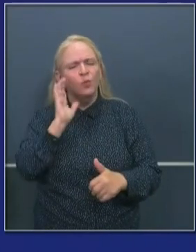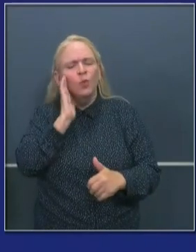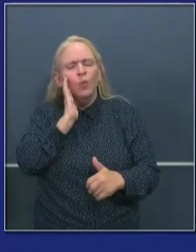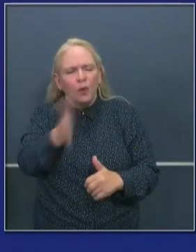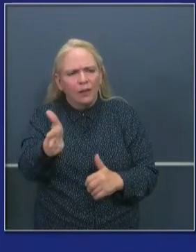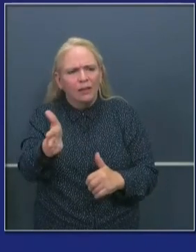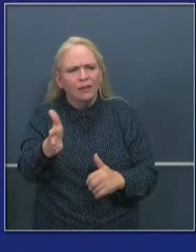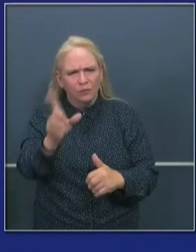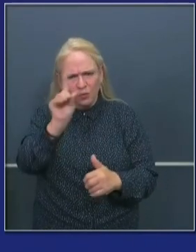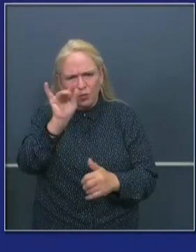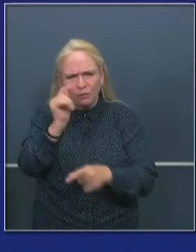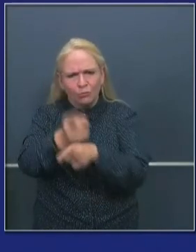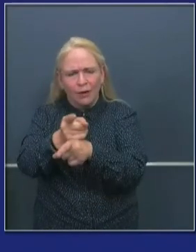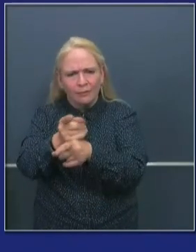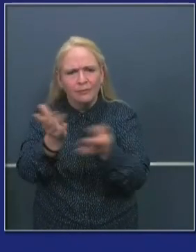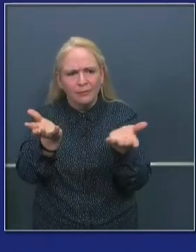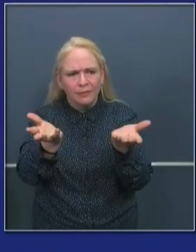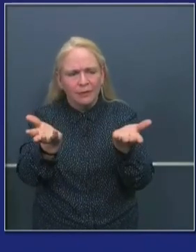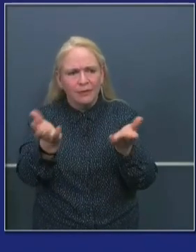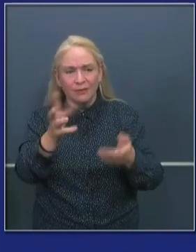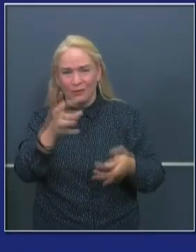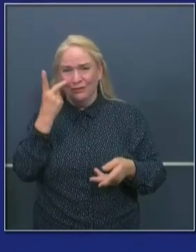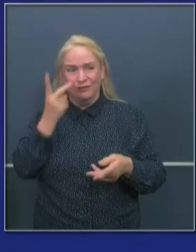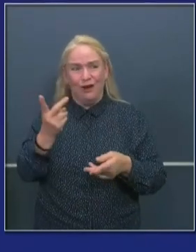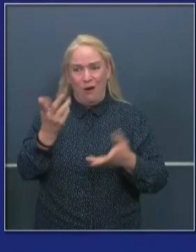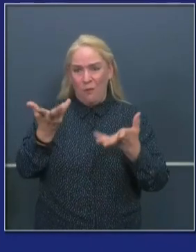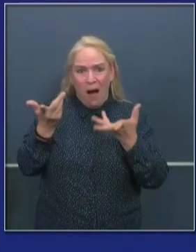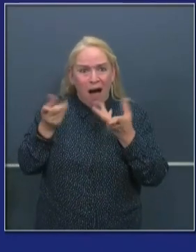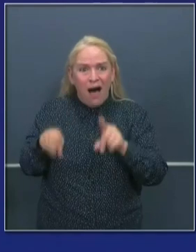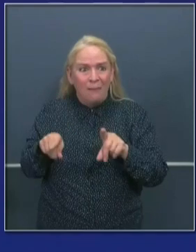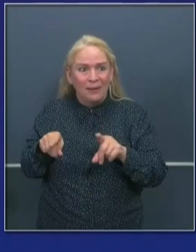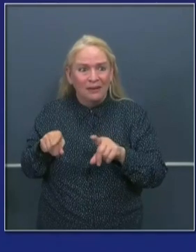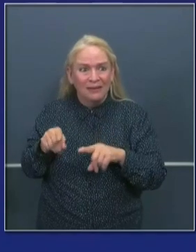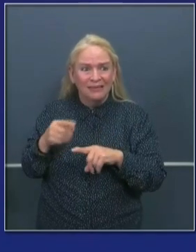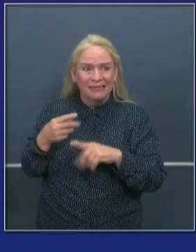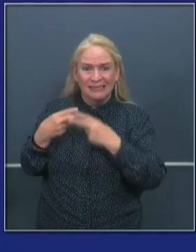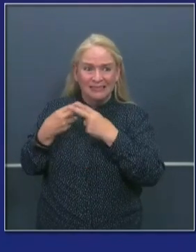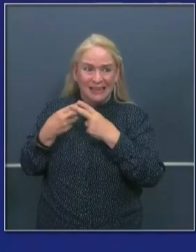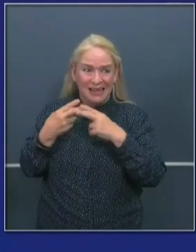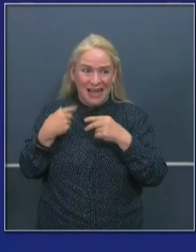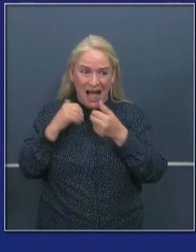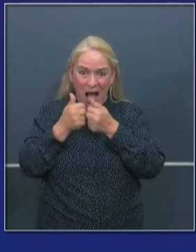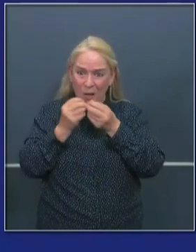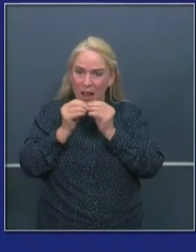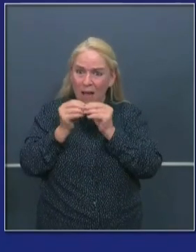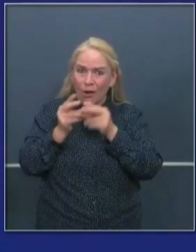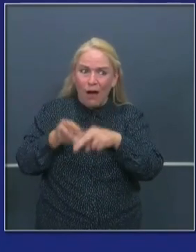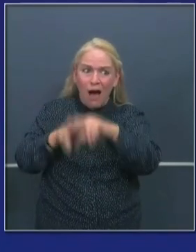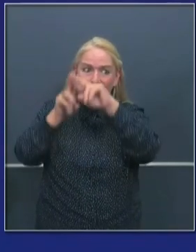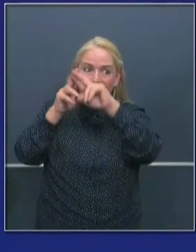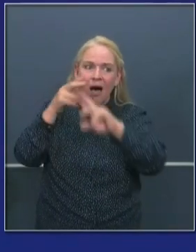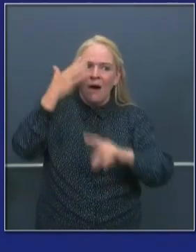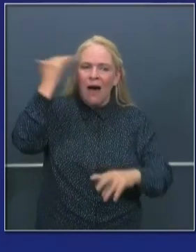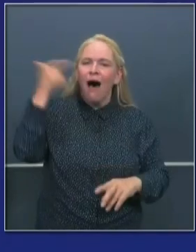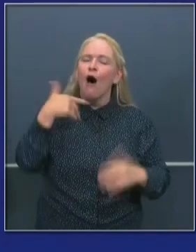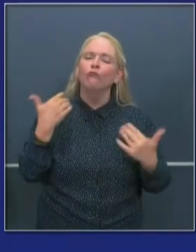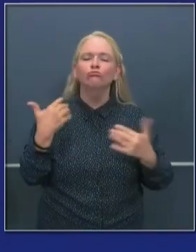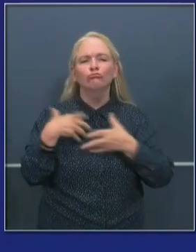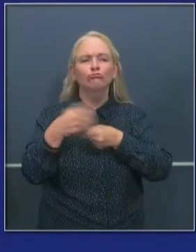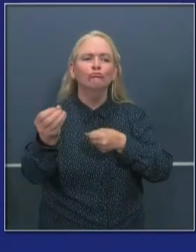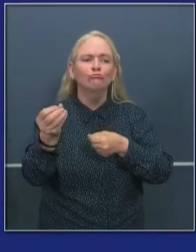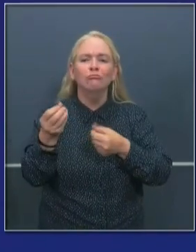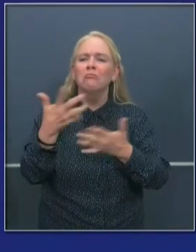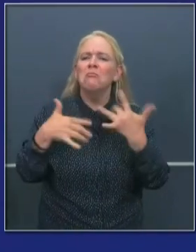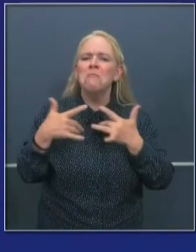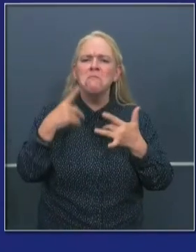the actions you've seen from those counties on that previous slide. But we want to encourage as individuals and business leaders to do